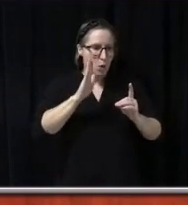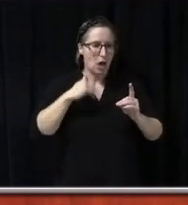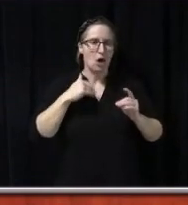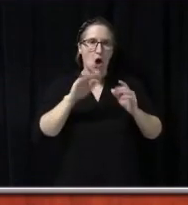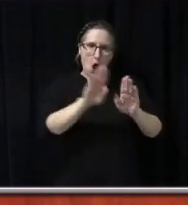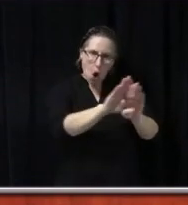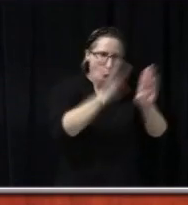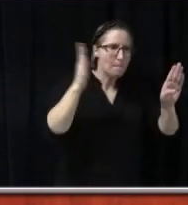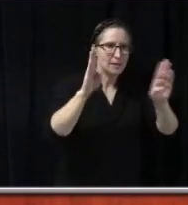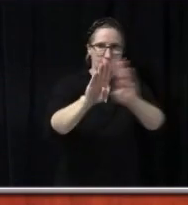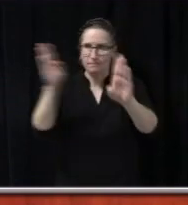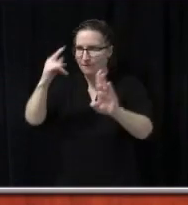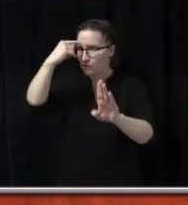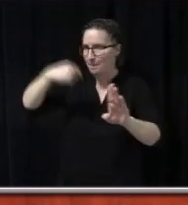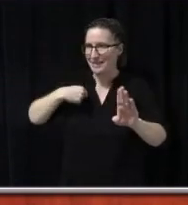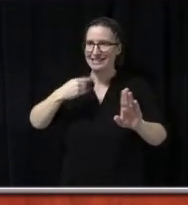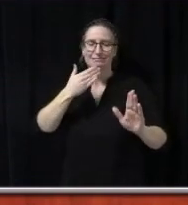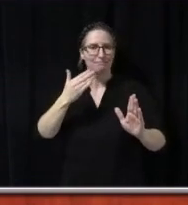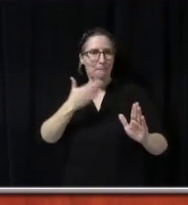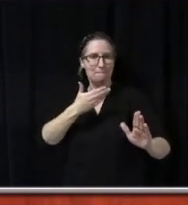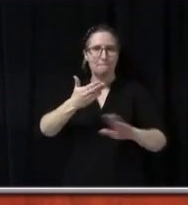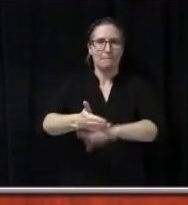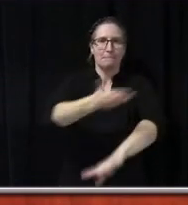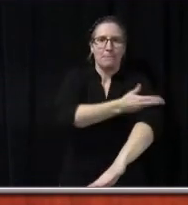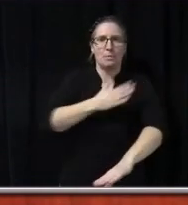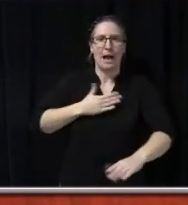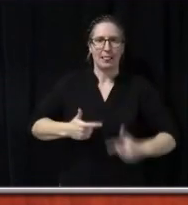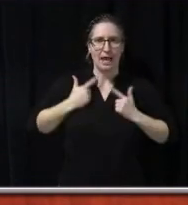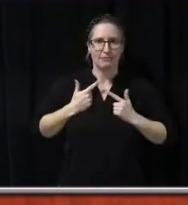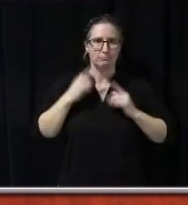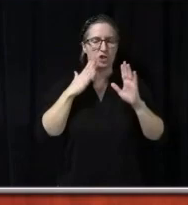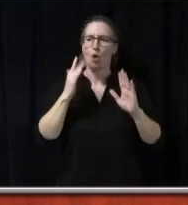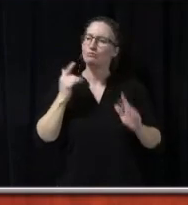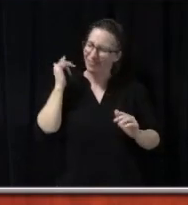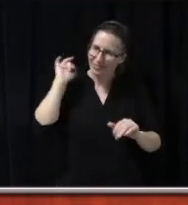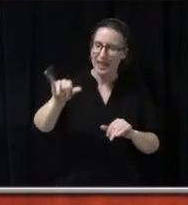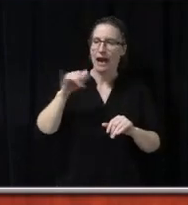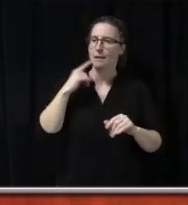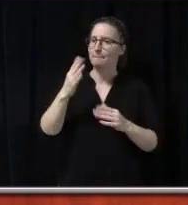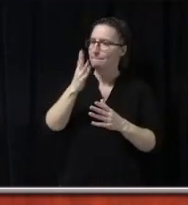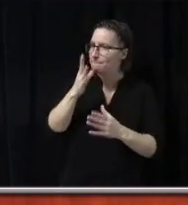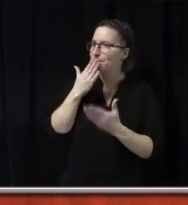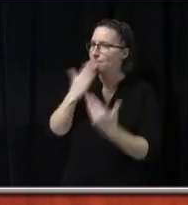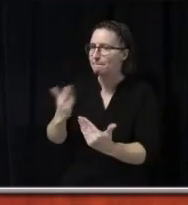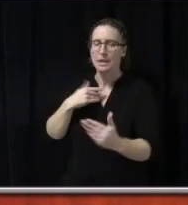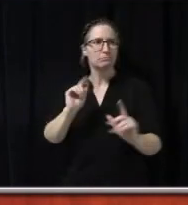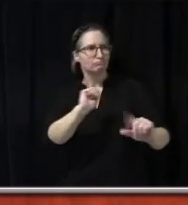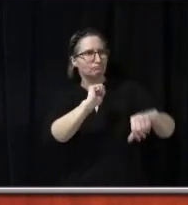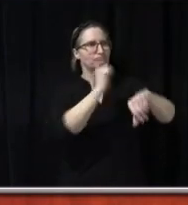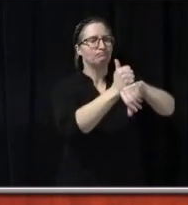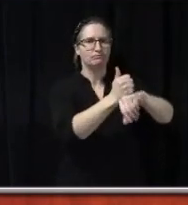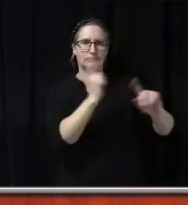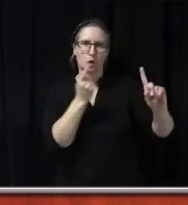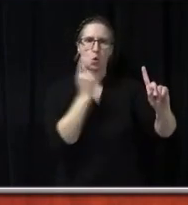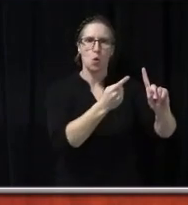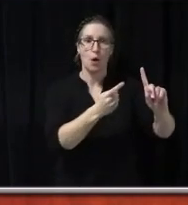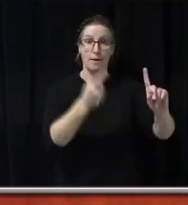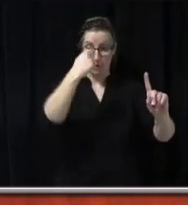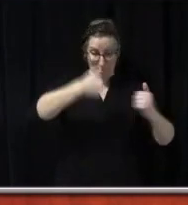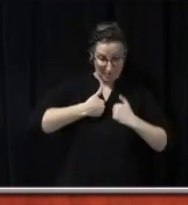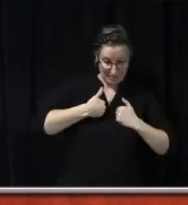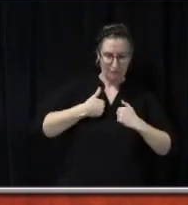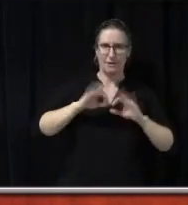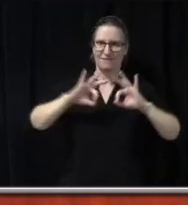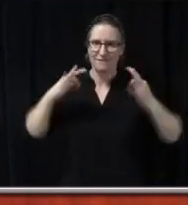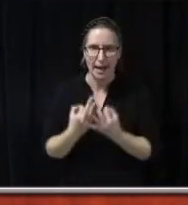doors for a better life. And so I set out on my path, not just for myself, but for my family and